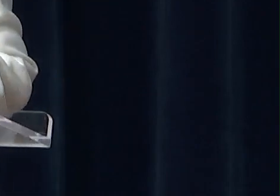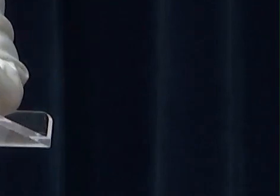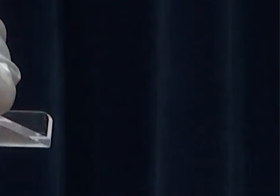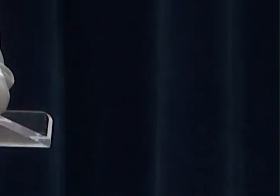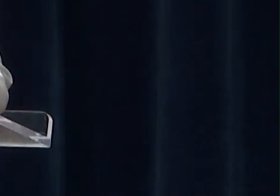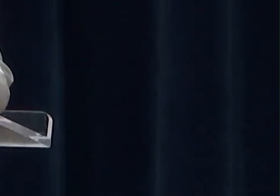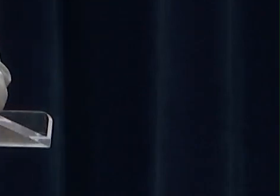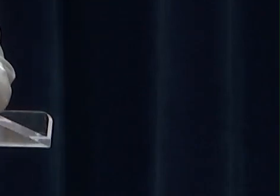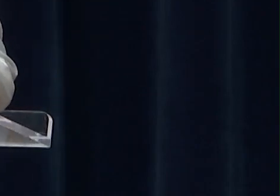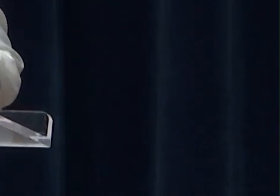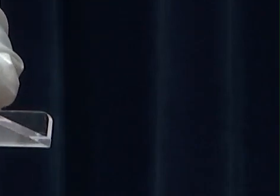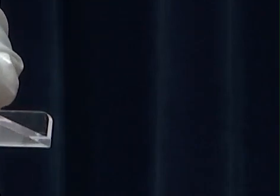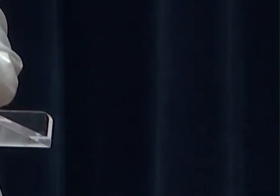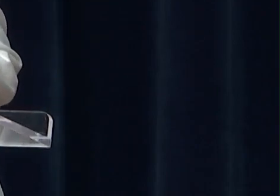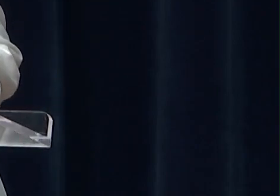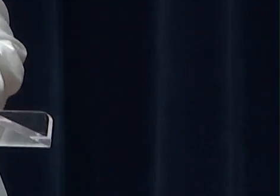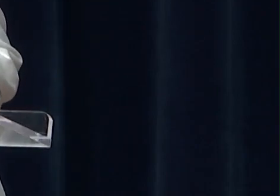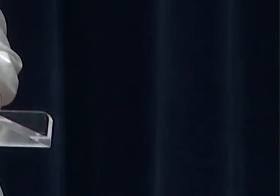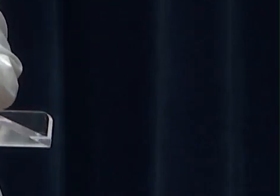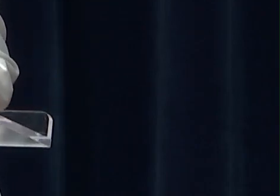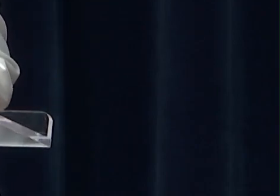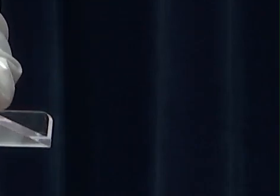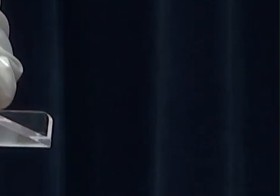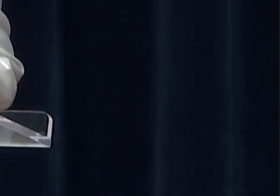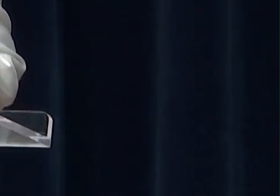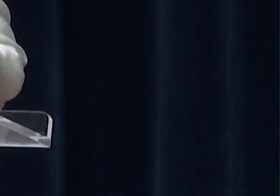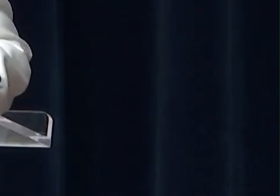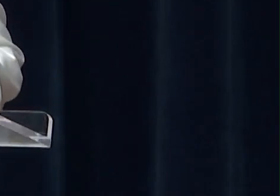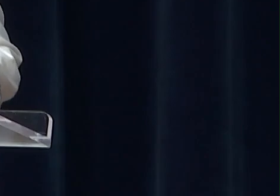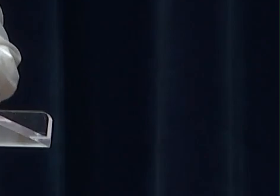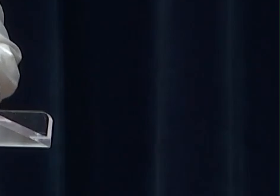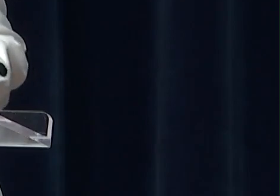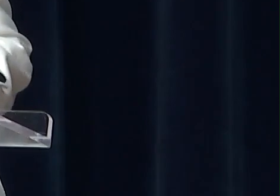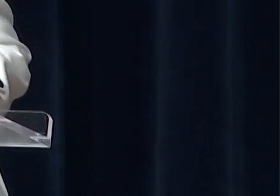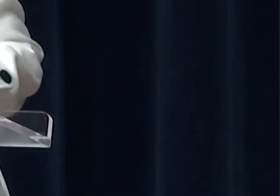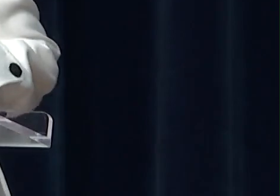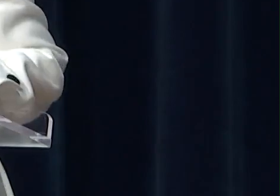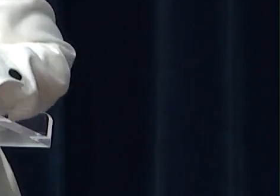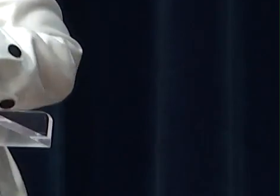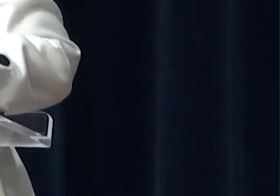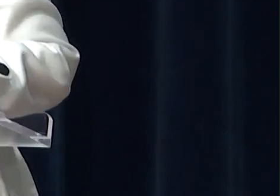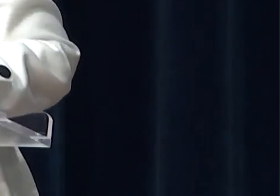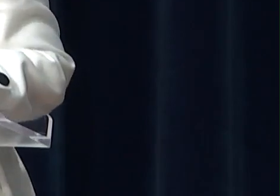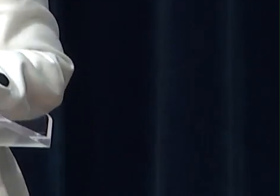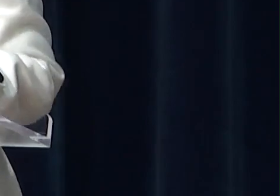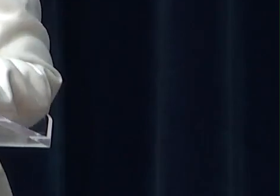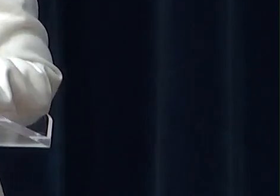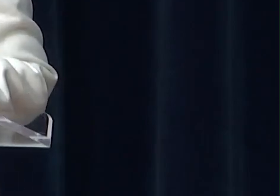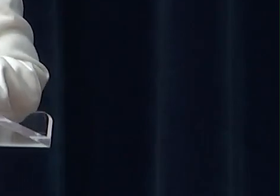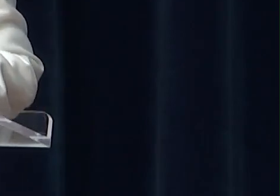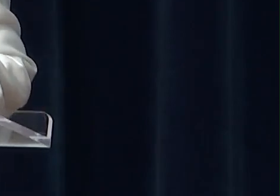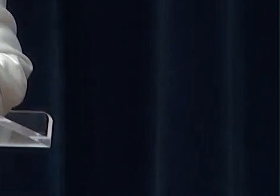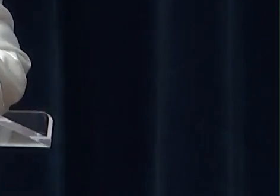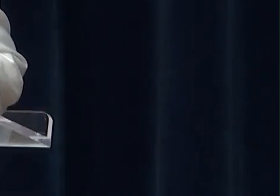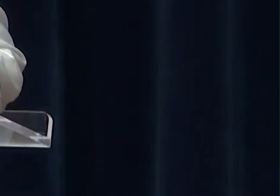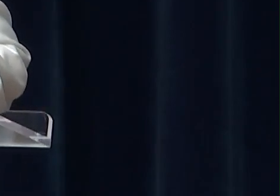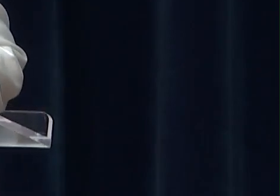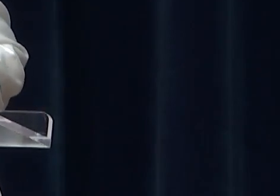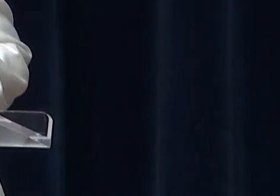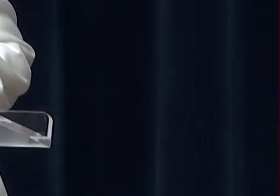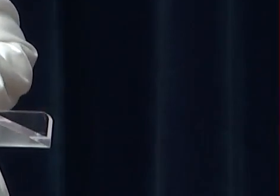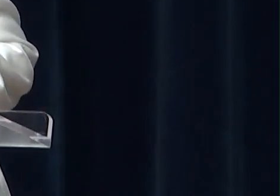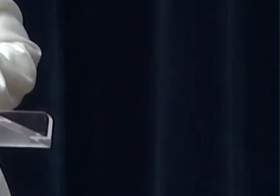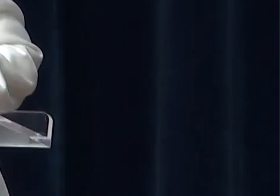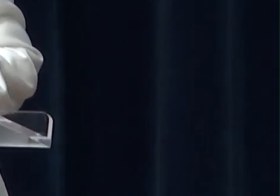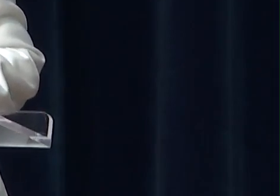start your new year at the best college in Maricopa. I know you can't say that, but I can. It's down here